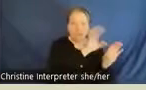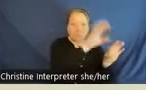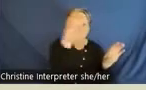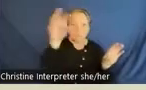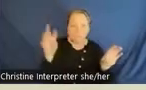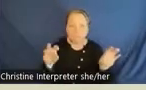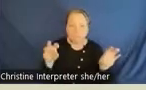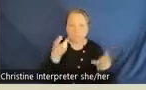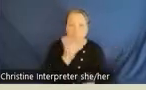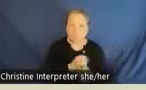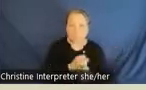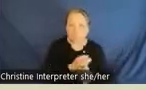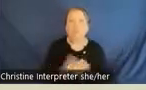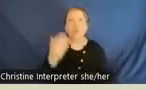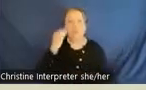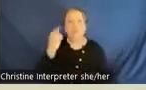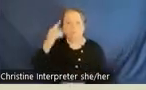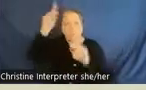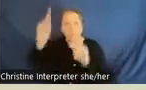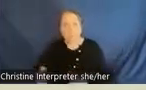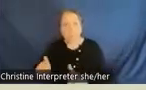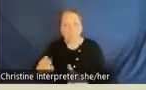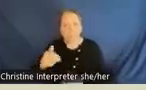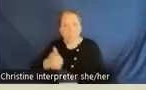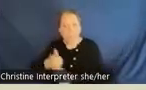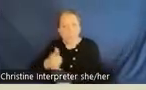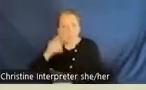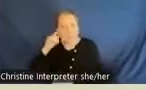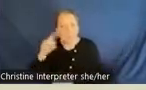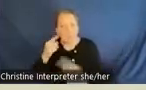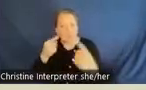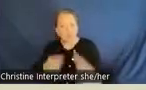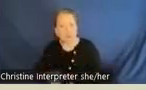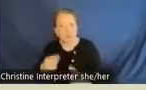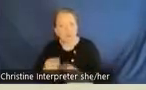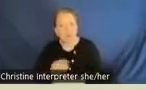I know there's one deaf individual who struggles with that.